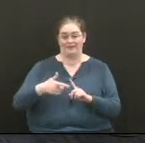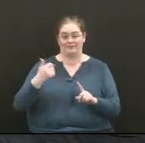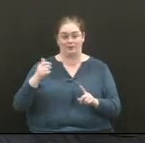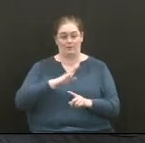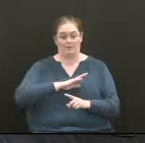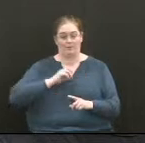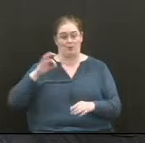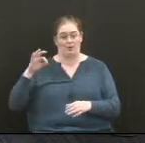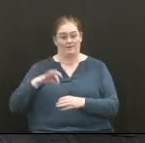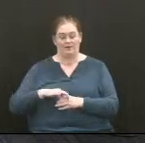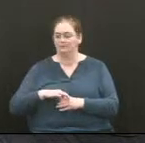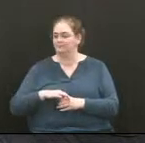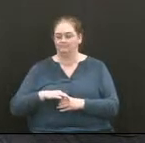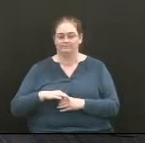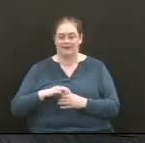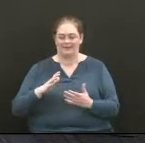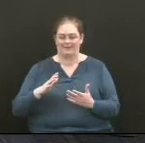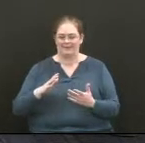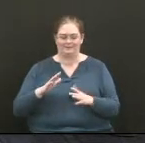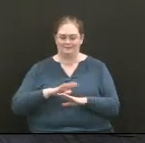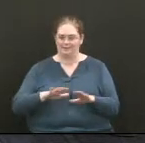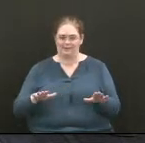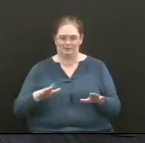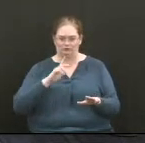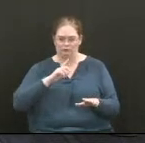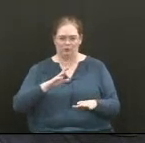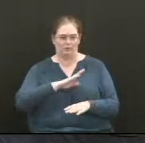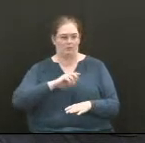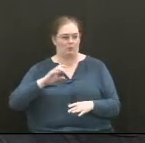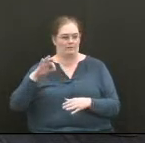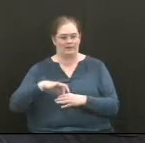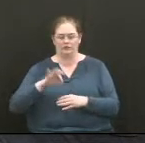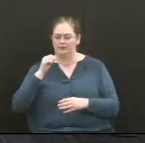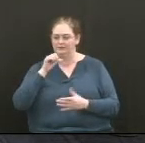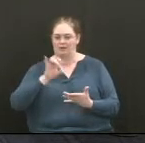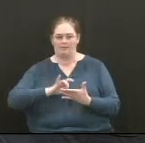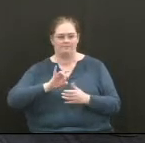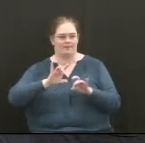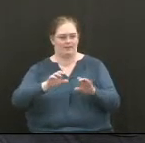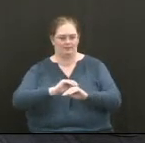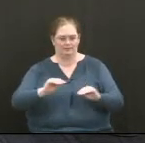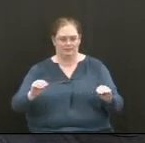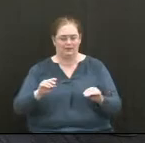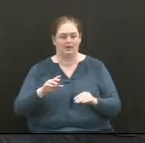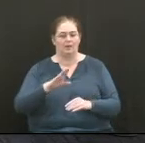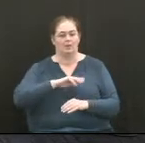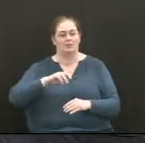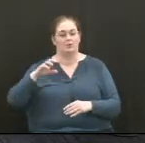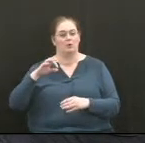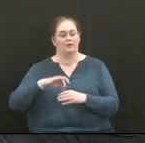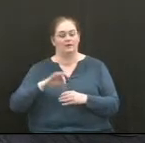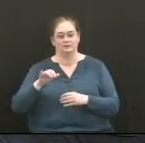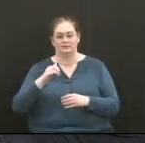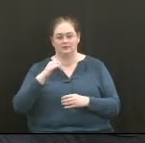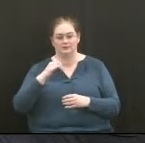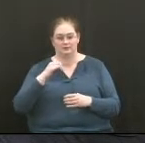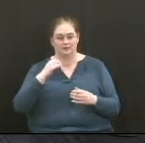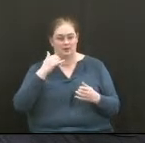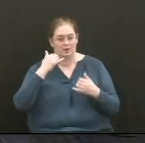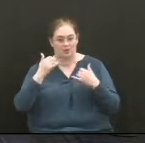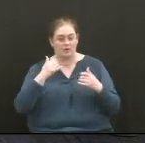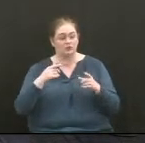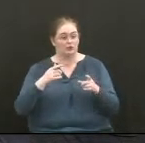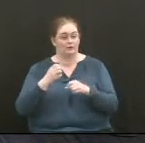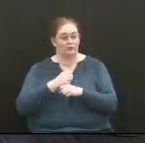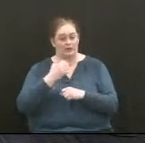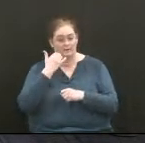Elections. That is not the case. The Board of Elections is not mailing out. The Board of Elections also isn't calling people to tell them. So if you're